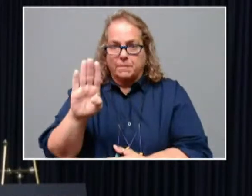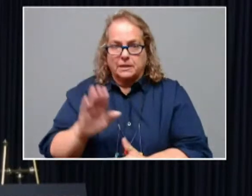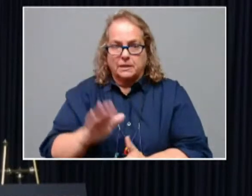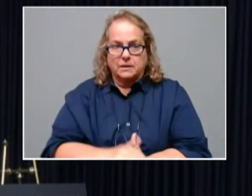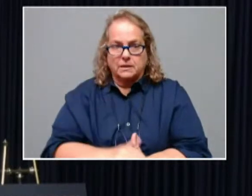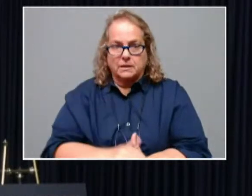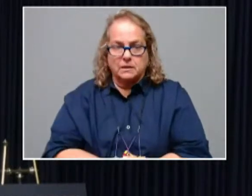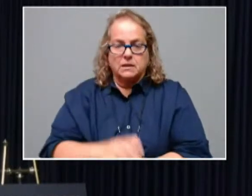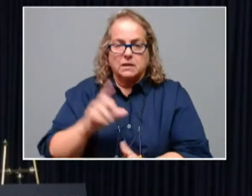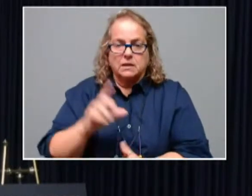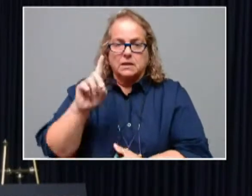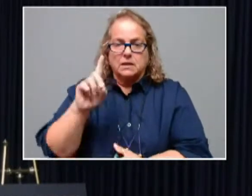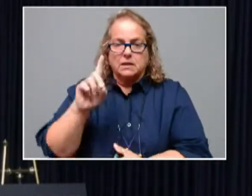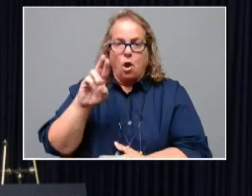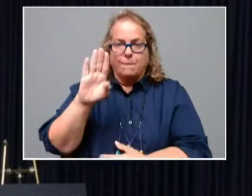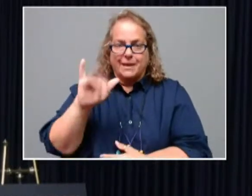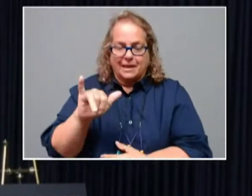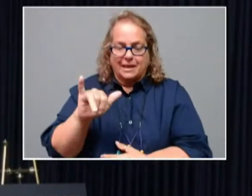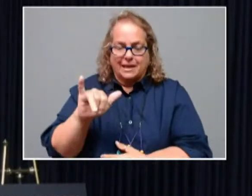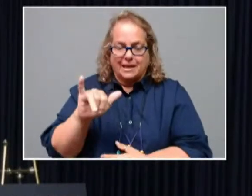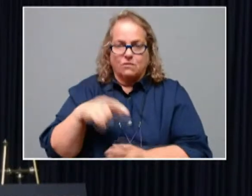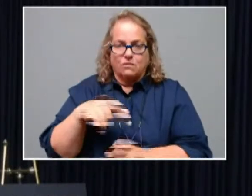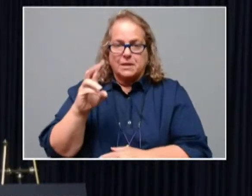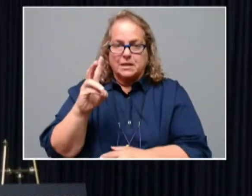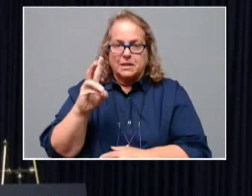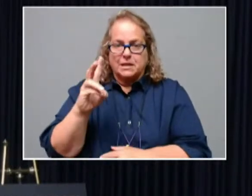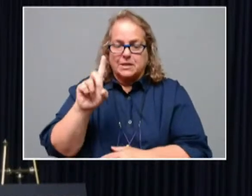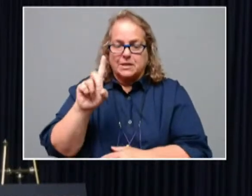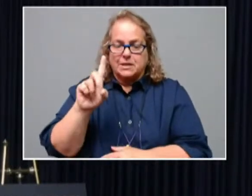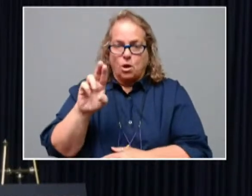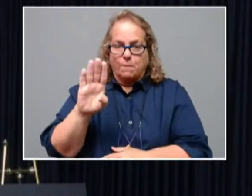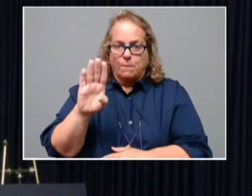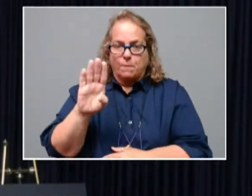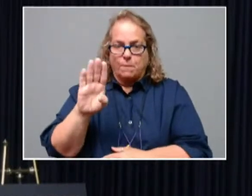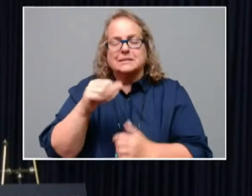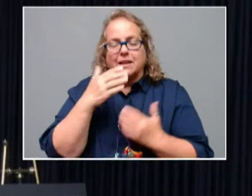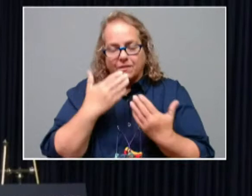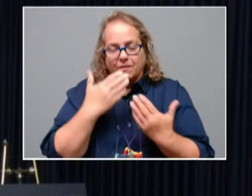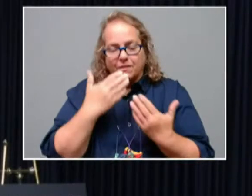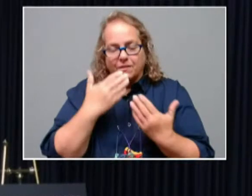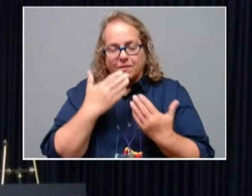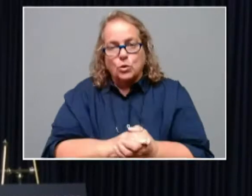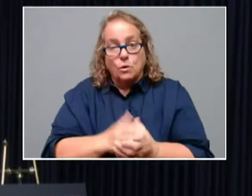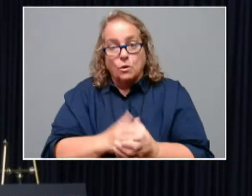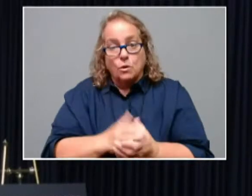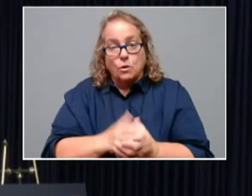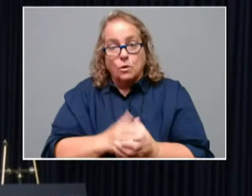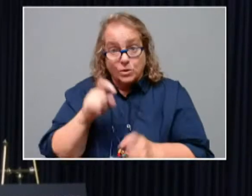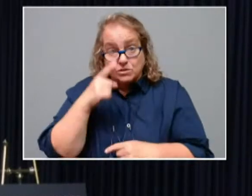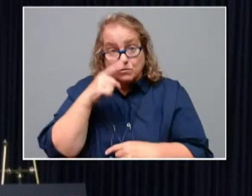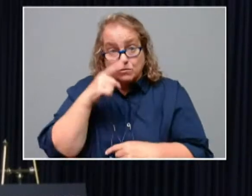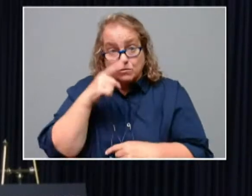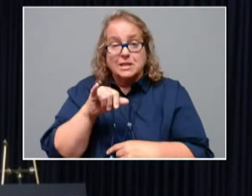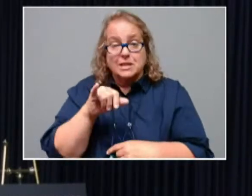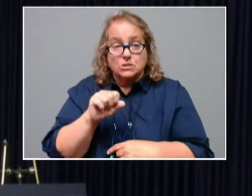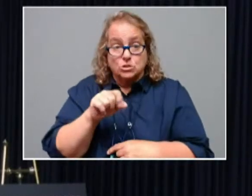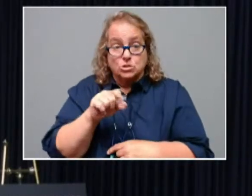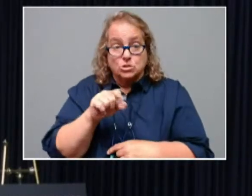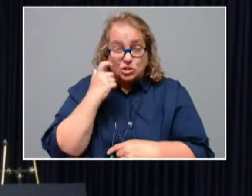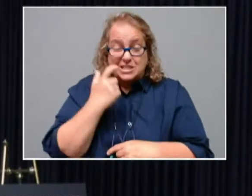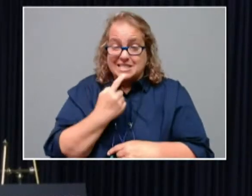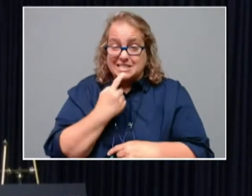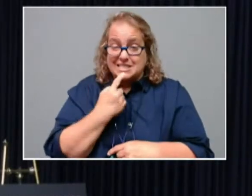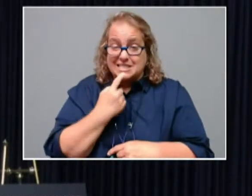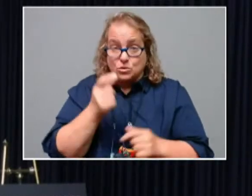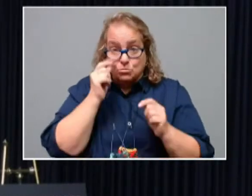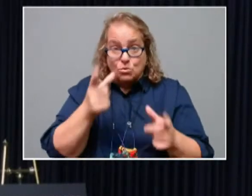Darby Bean from WDRB. Thank you. Yes, thank you. My question for you is that you had just said you were surprised by